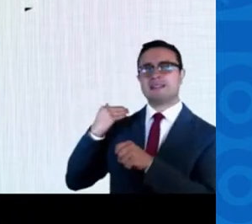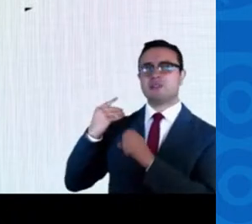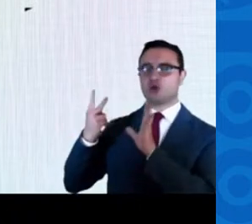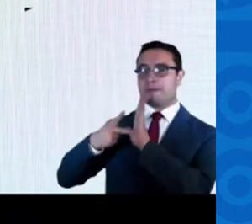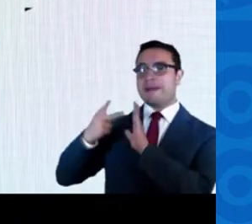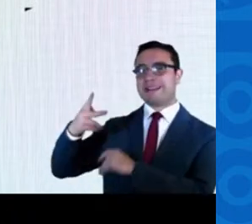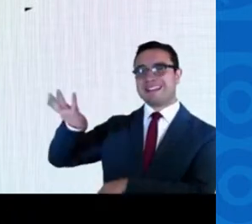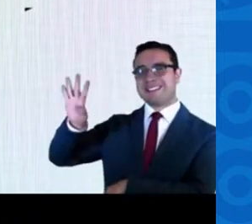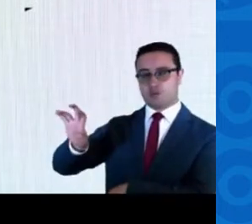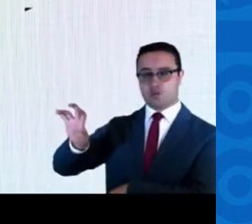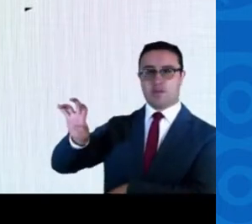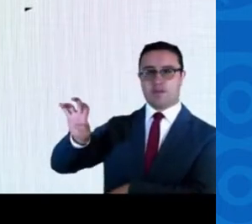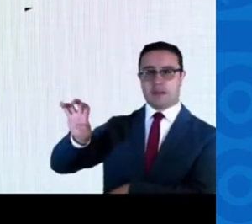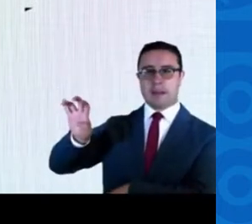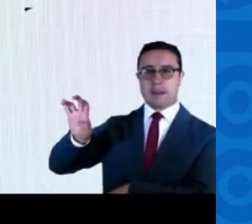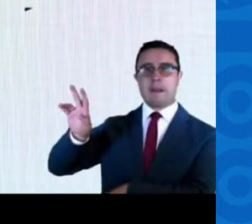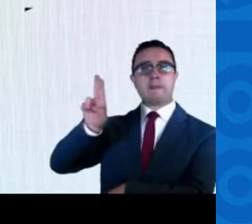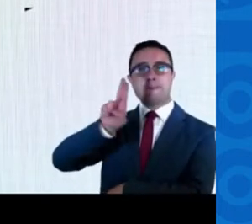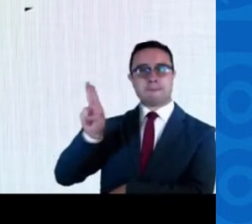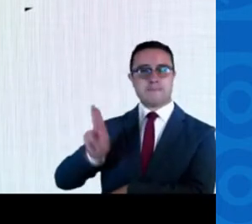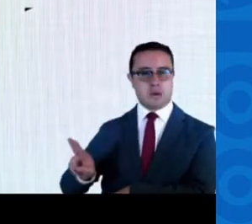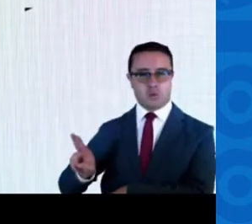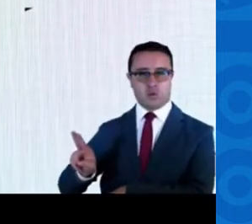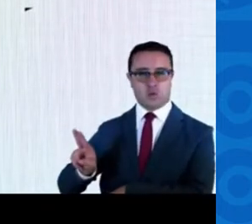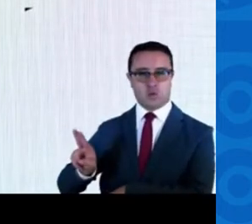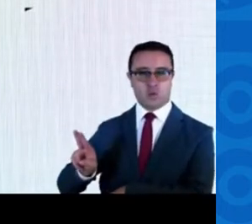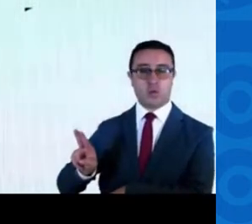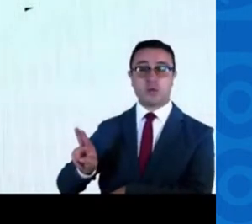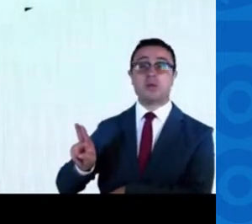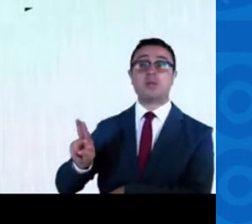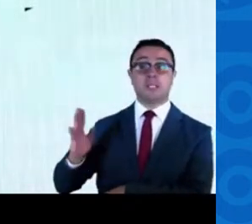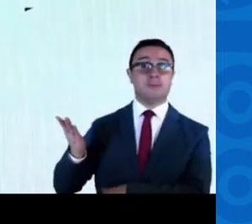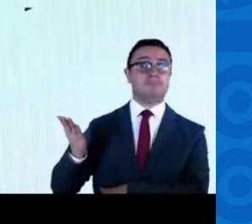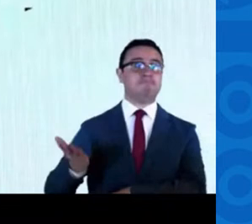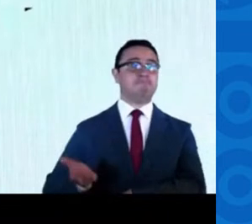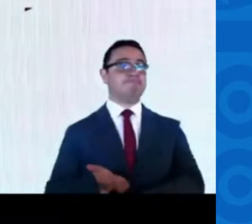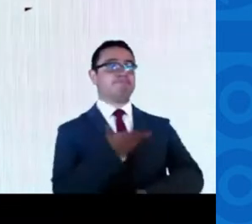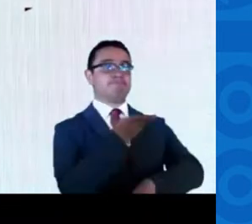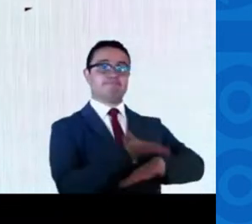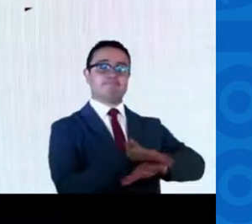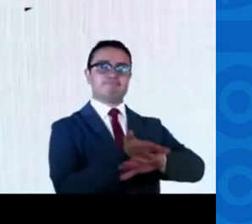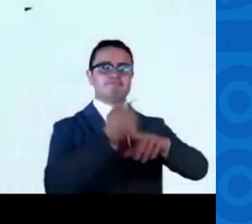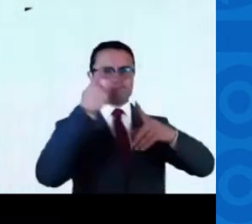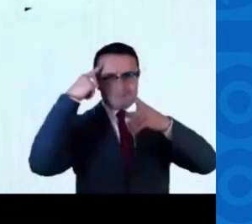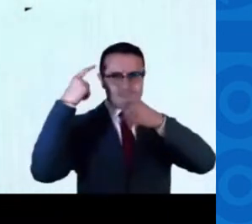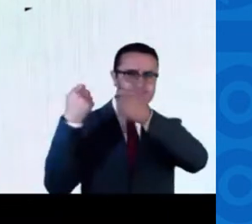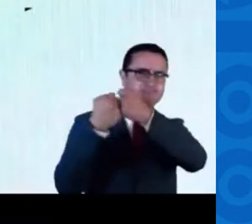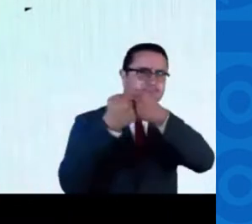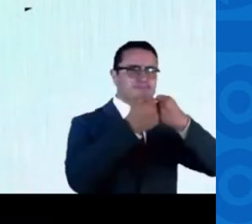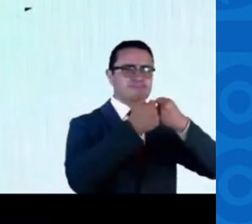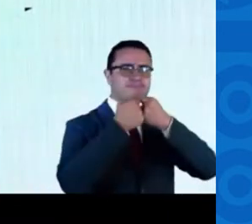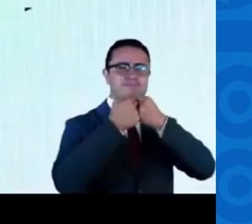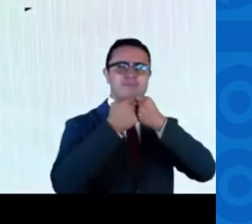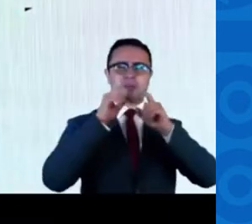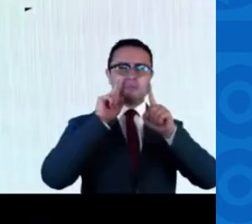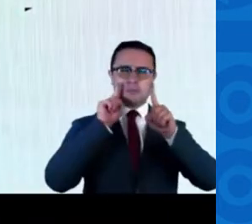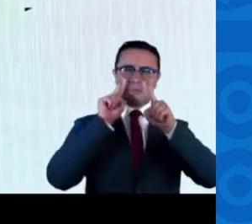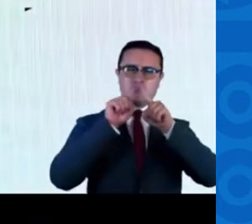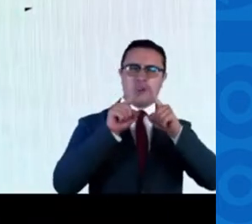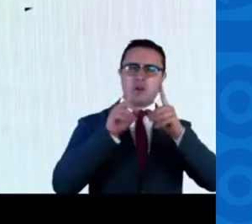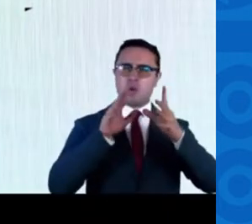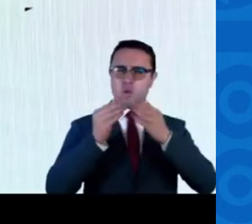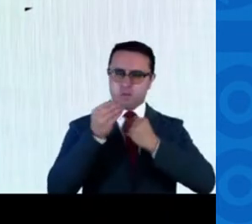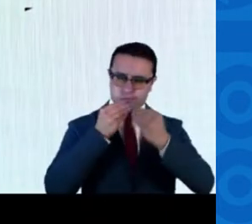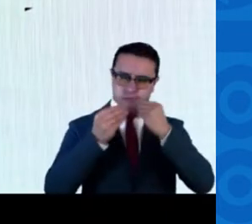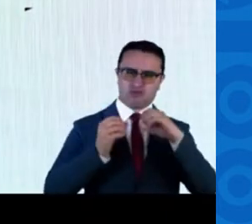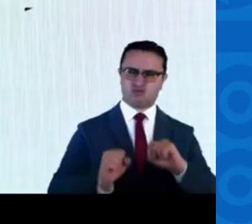3 years, in 2019, March of 2019, we presented to the country the Great